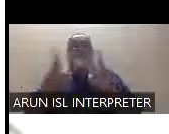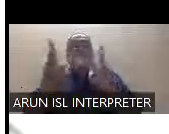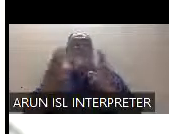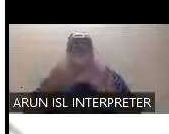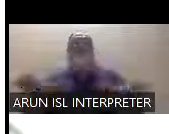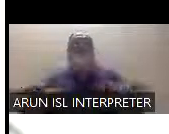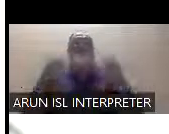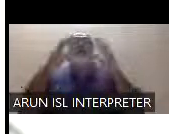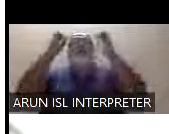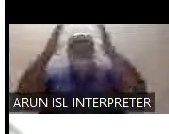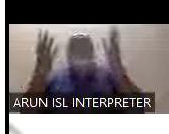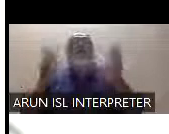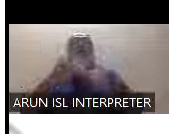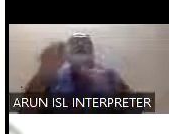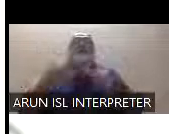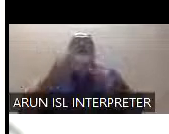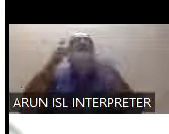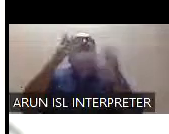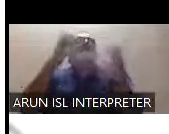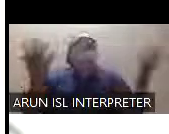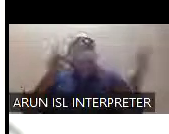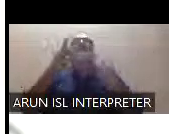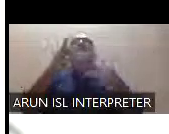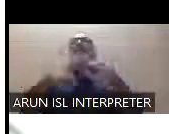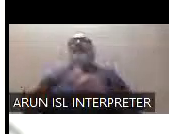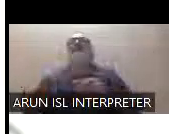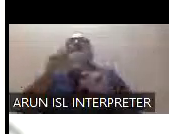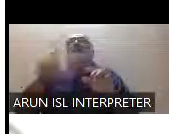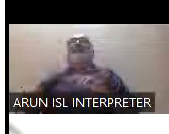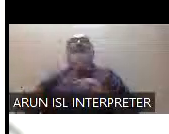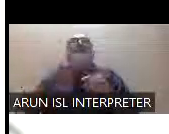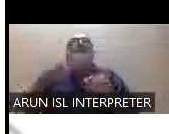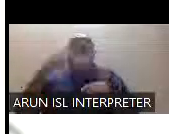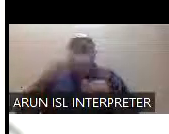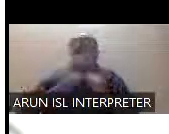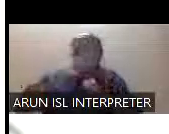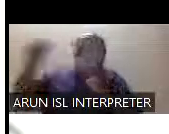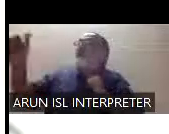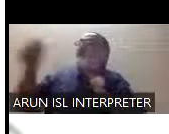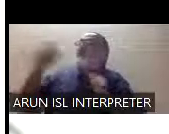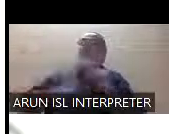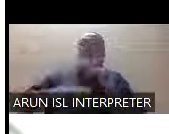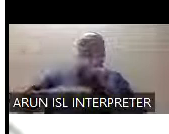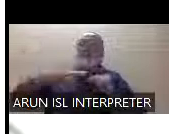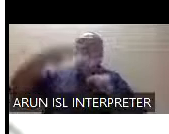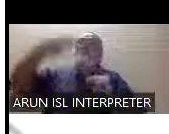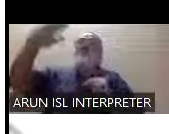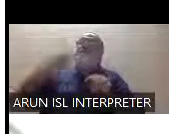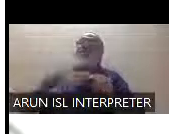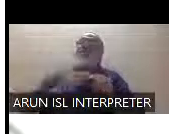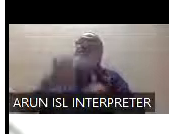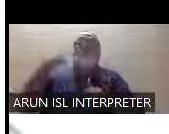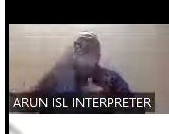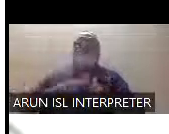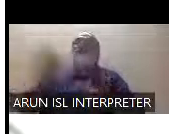school building. The child is in the school for 6-7 hours. The washroom is far away. There are steps leading to the washroom,